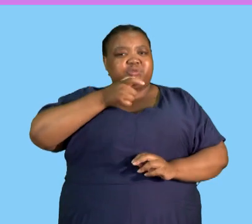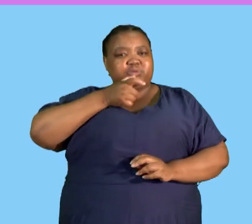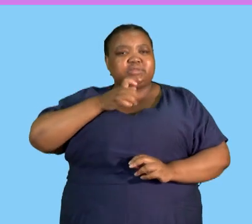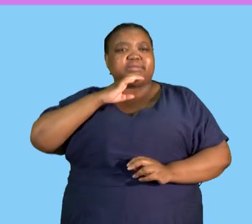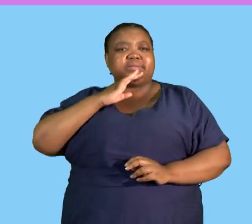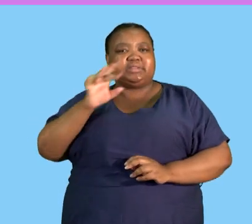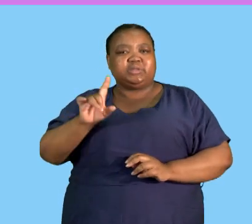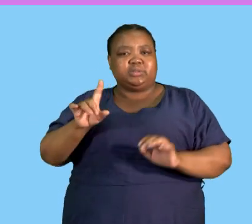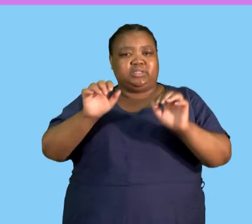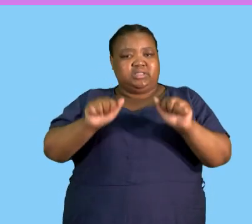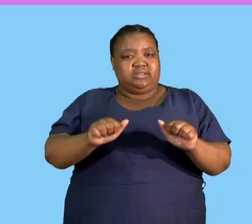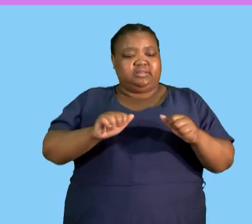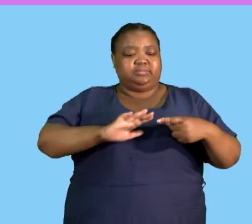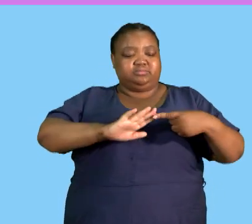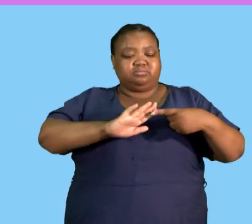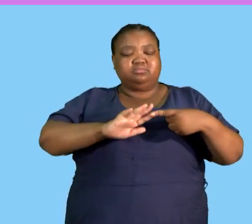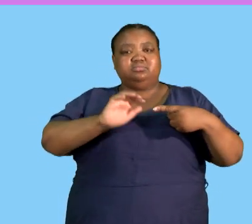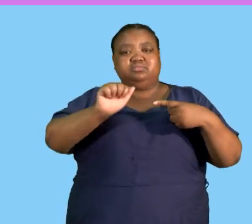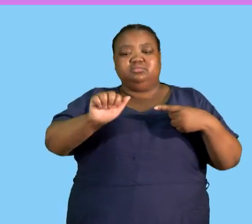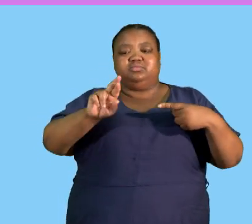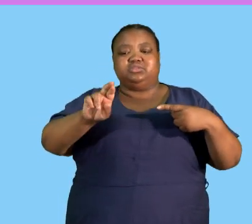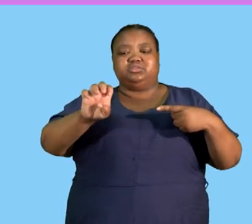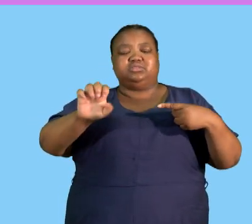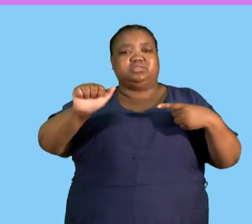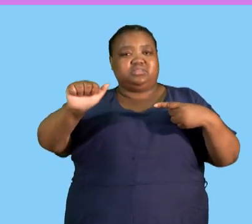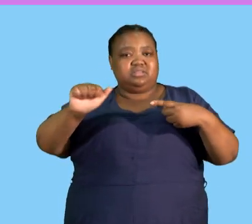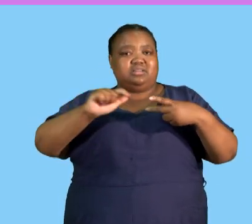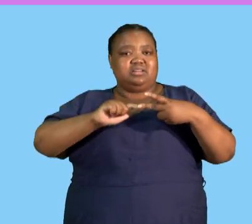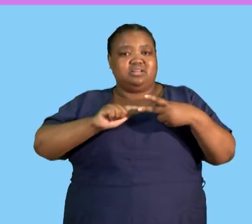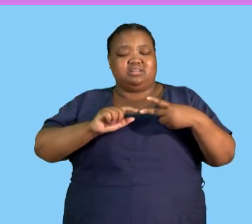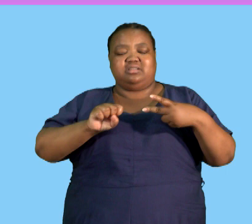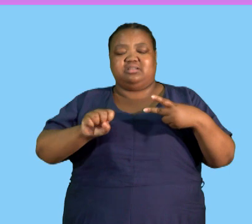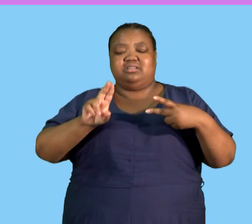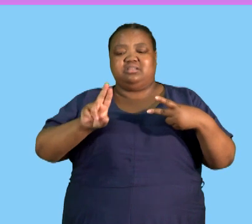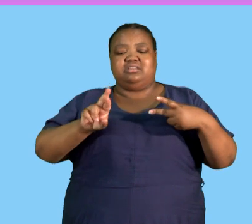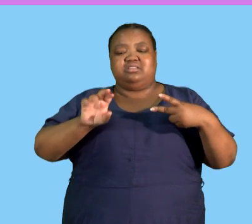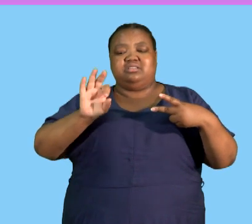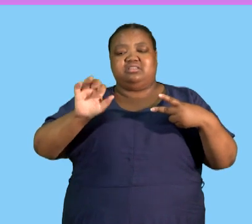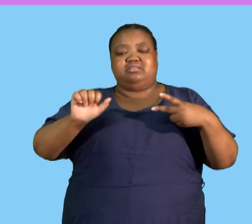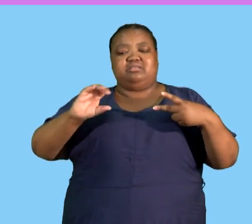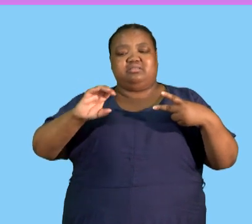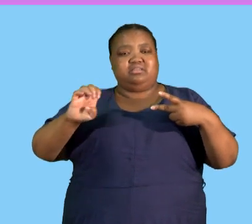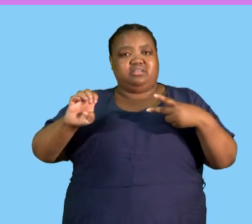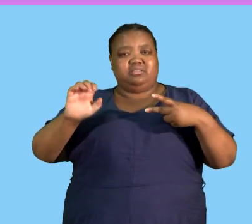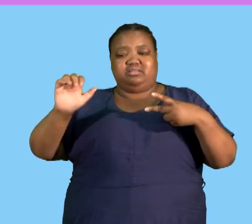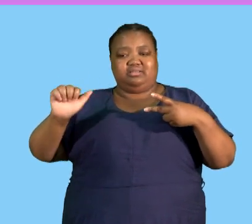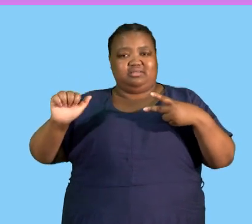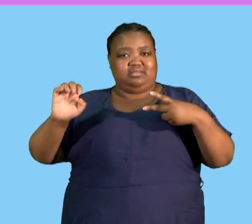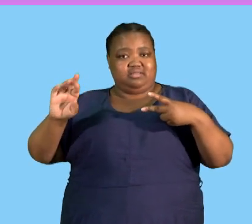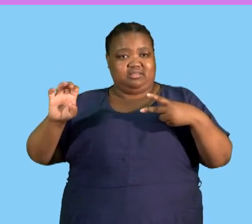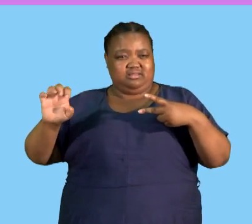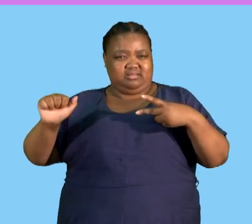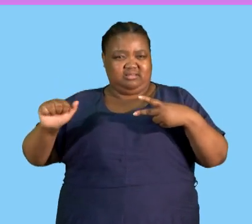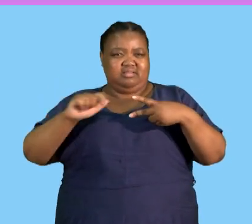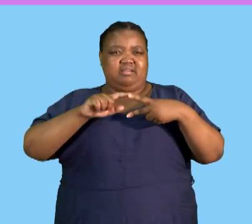get straight away with our terminology, right? So area and surface area, right? I've indicated here that area is the